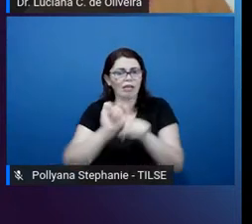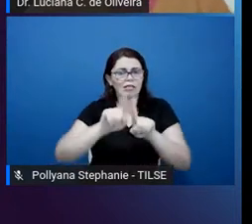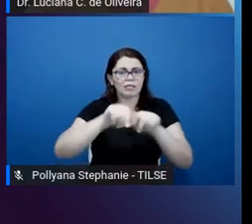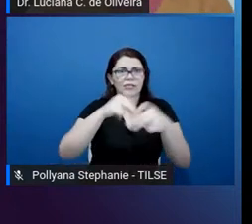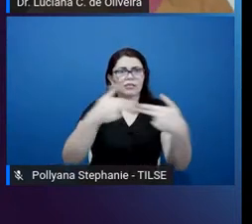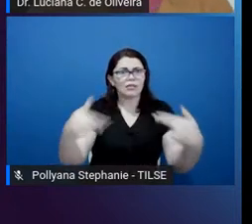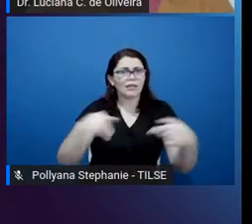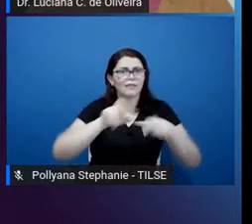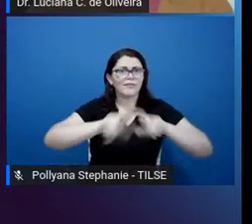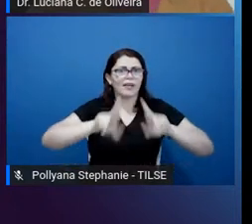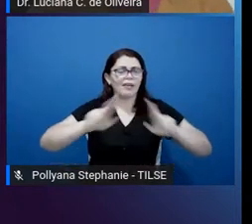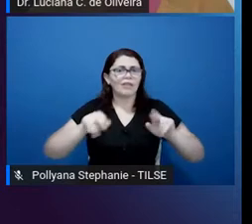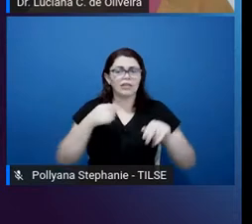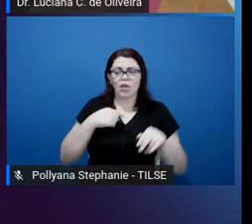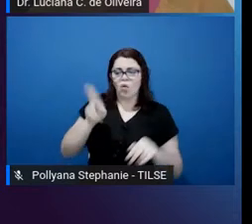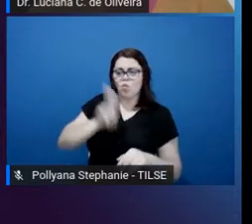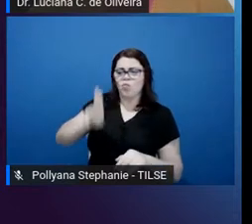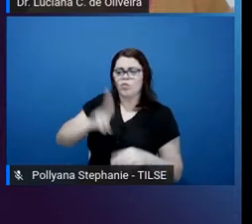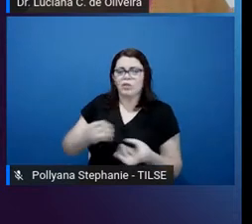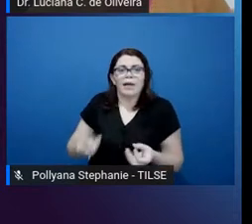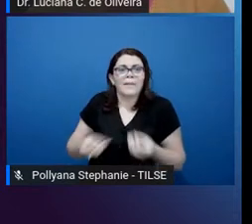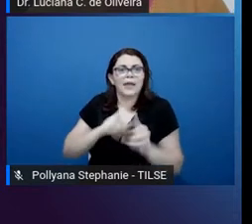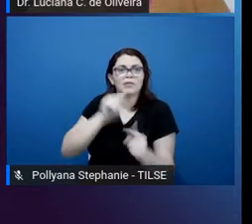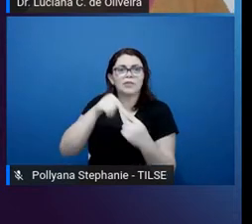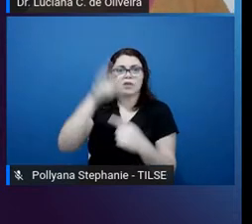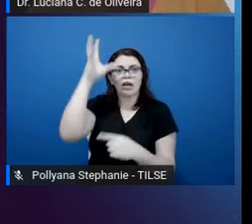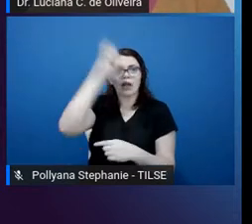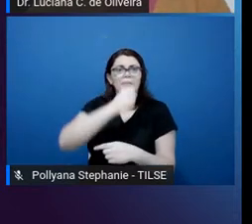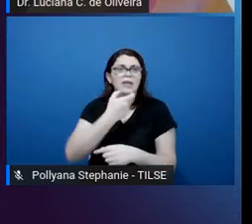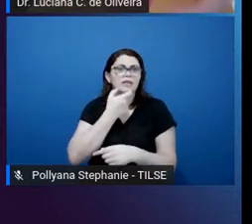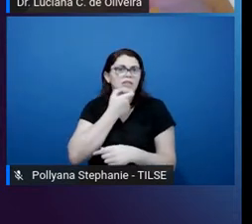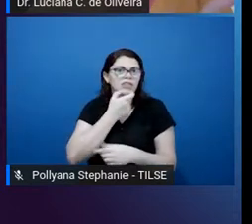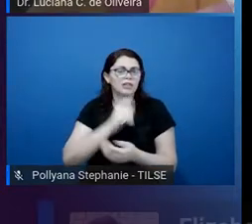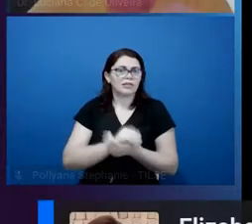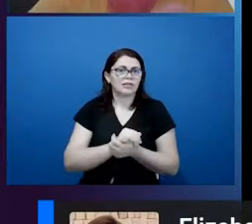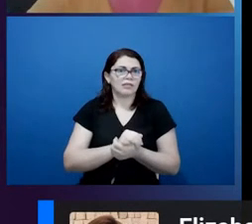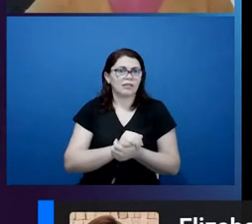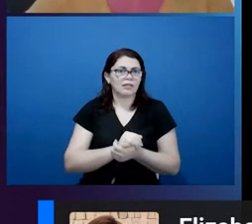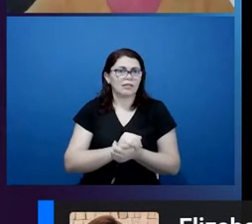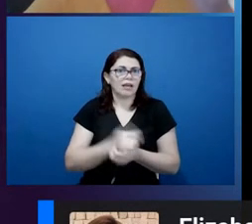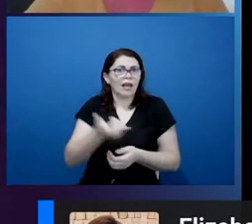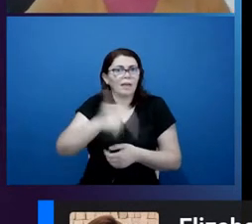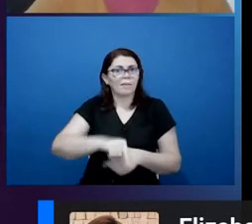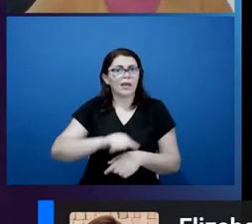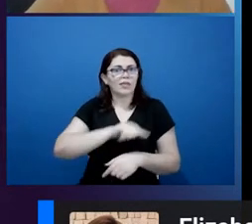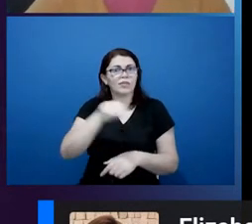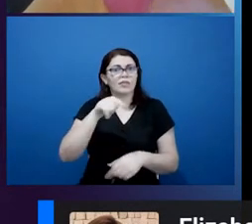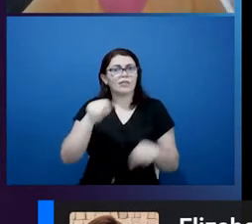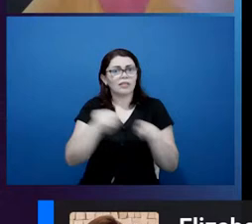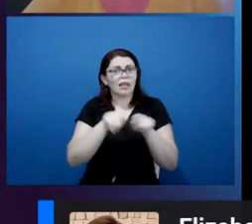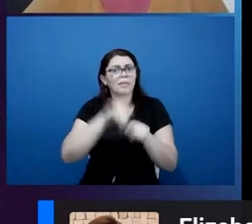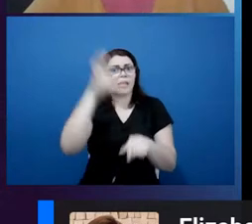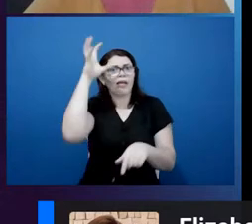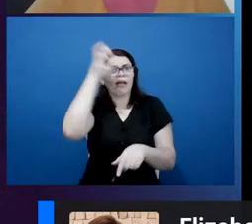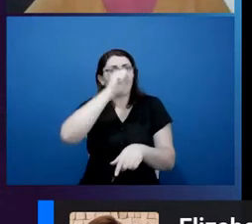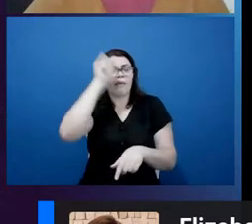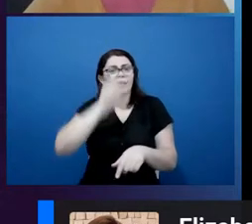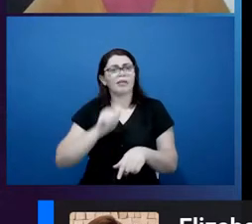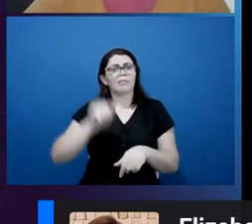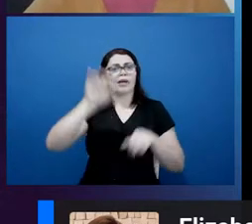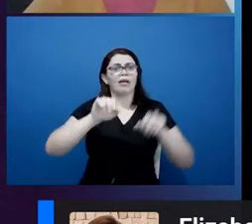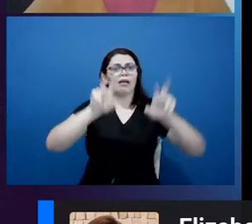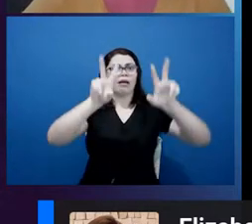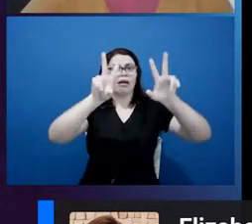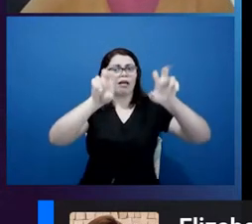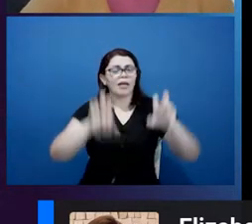to learn English, okay? And in turn, you end up also learning more about the languages